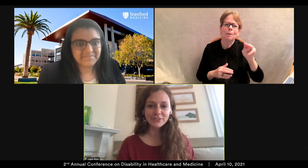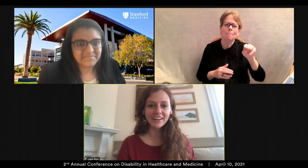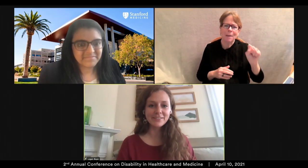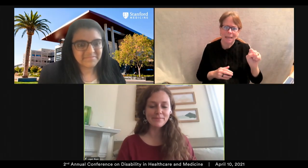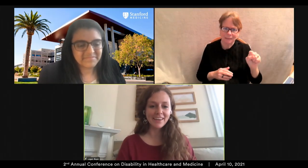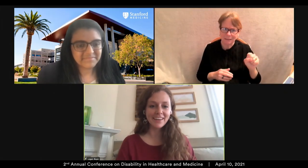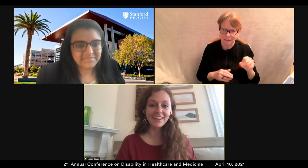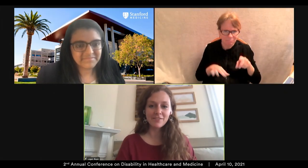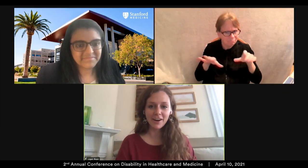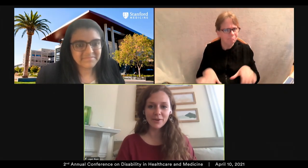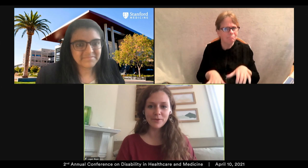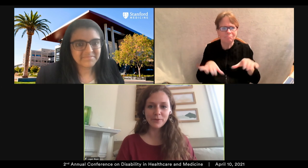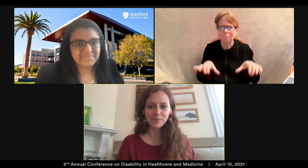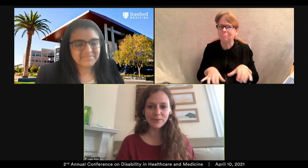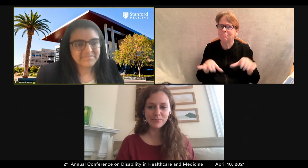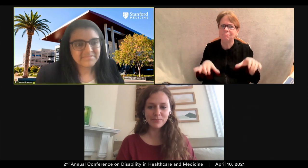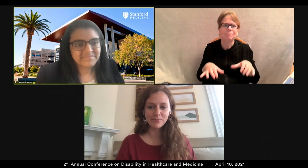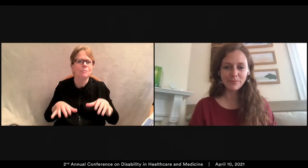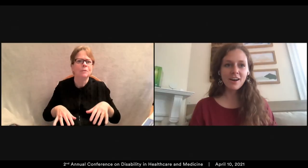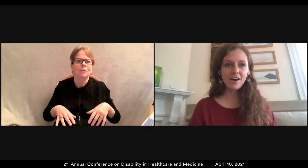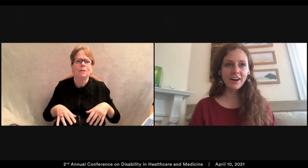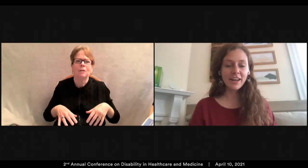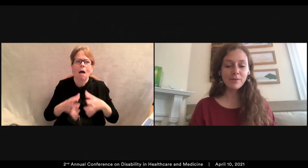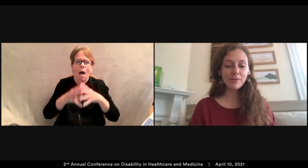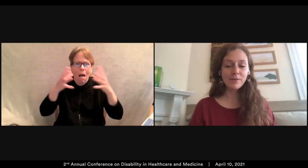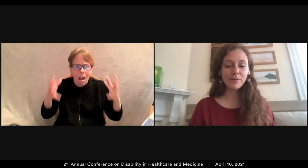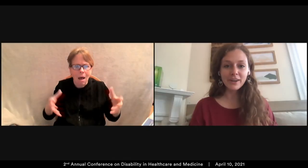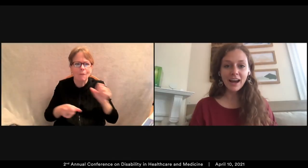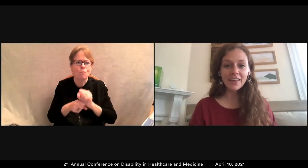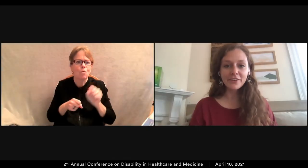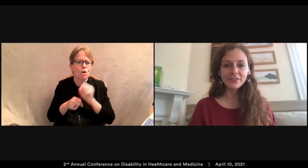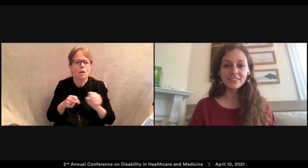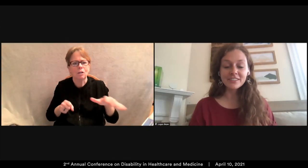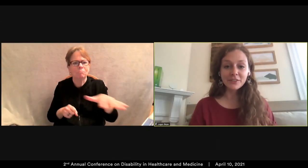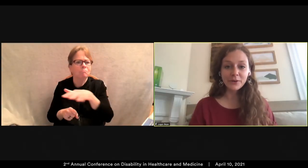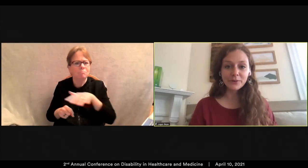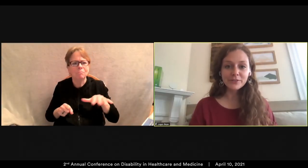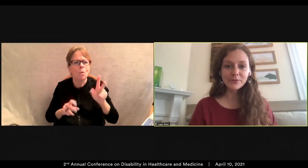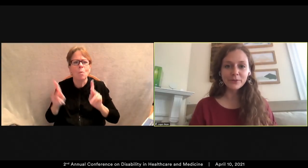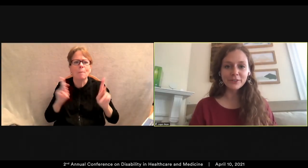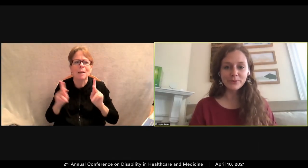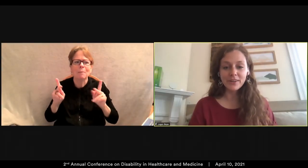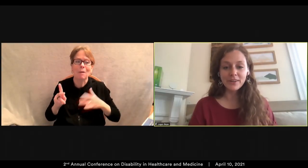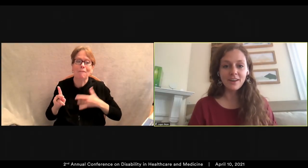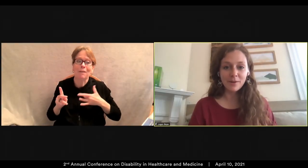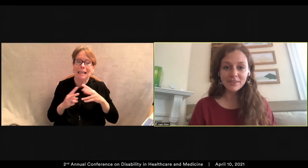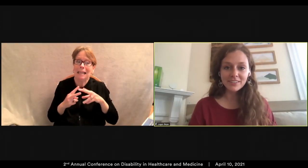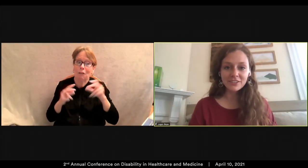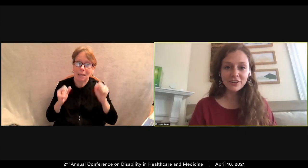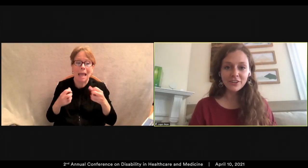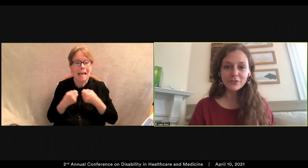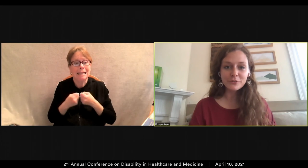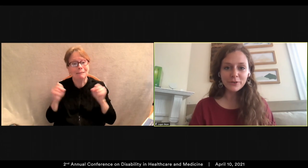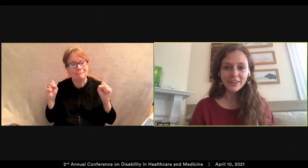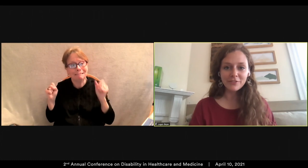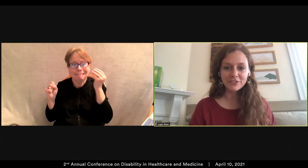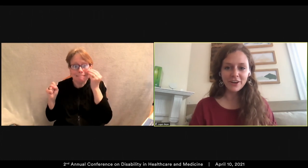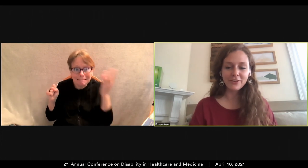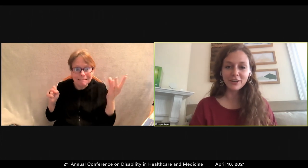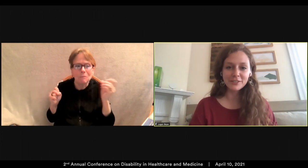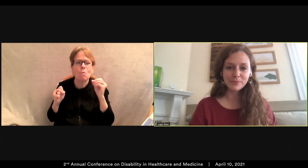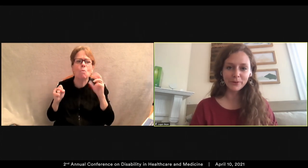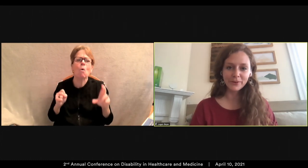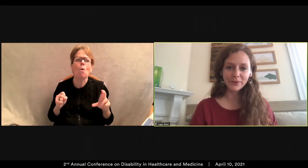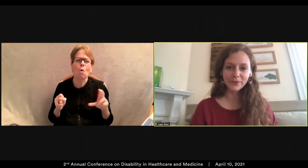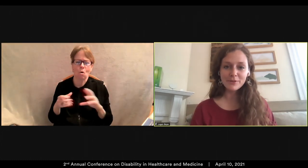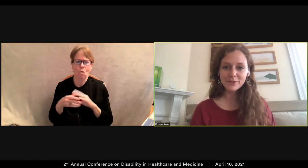to try to make it an environment where people are able to either disclose or to anonymously share their story and reach